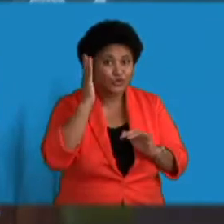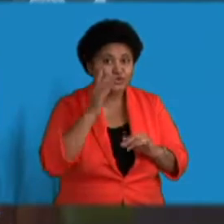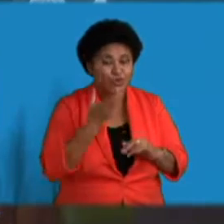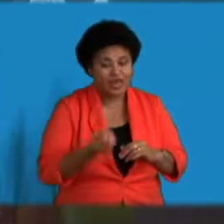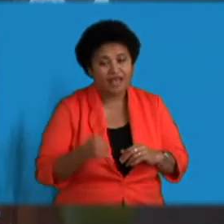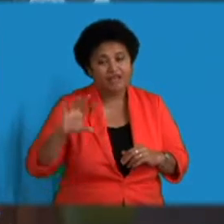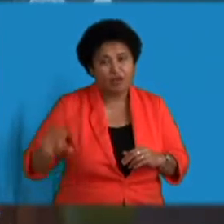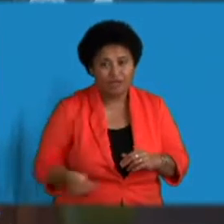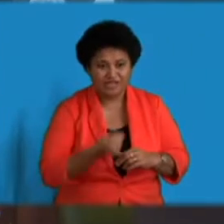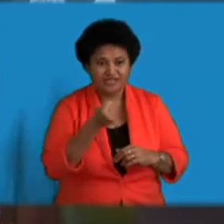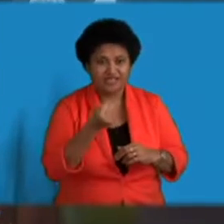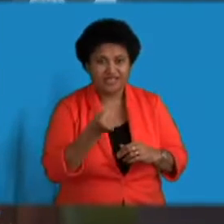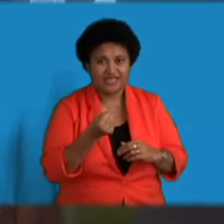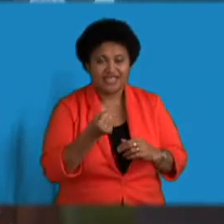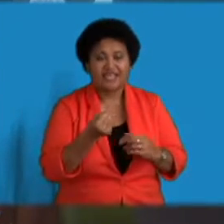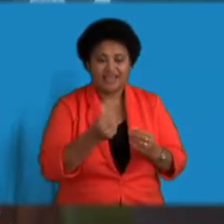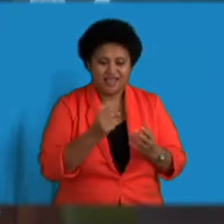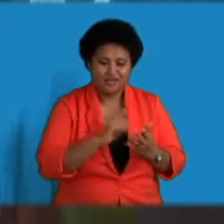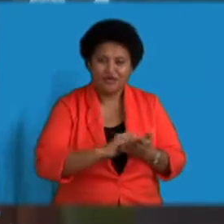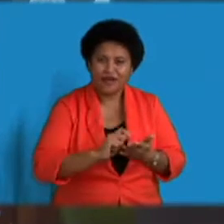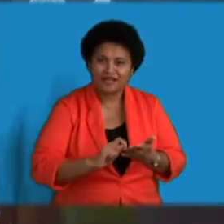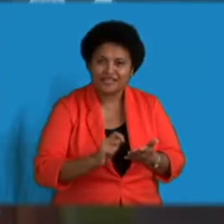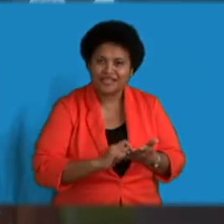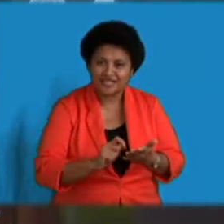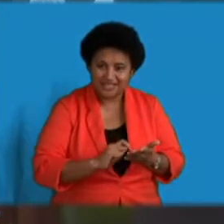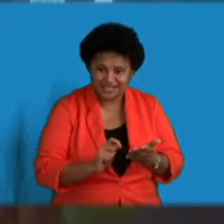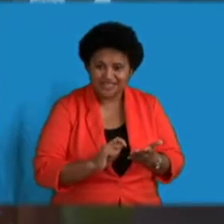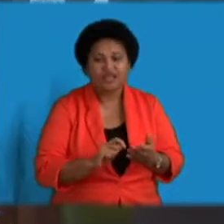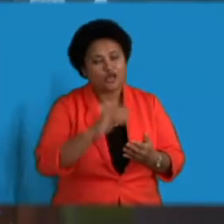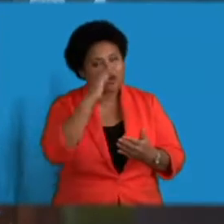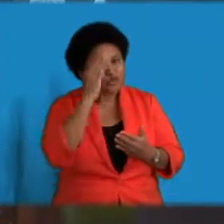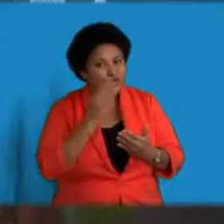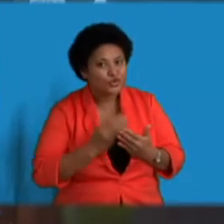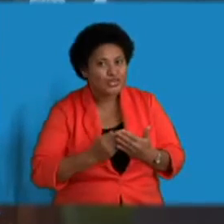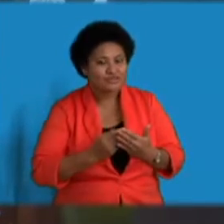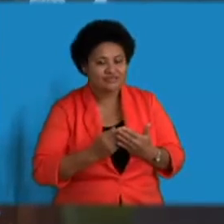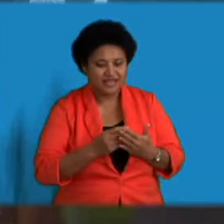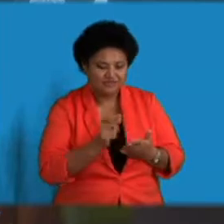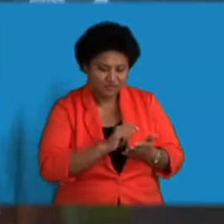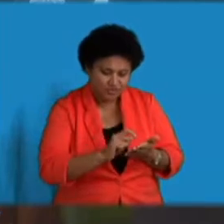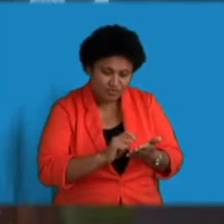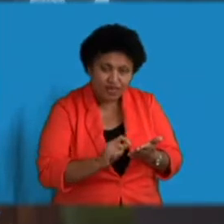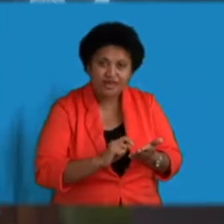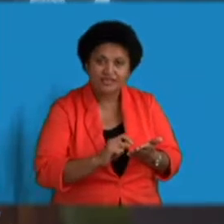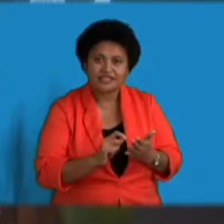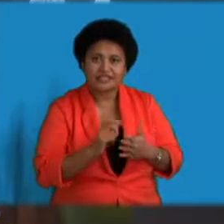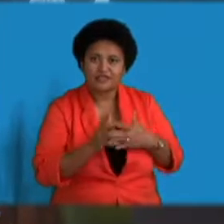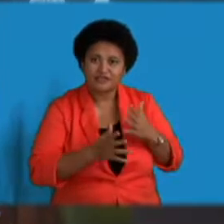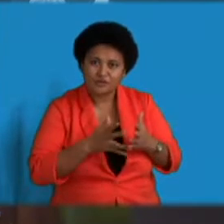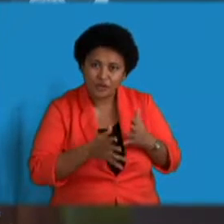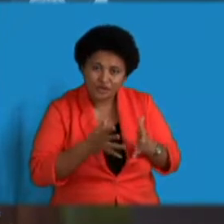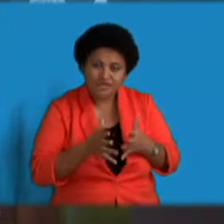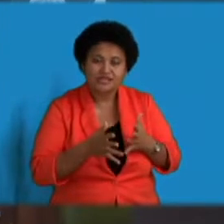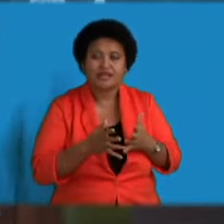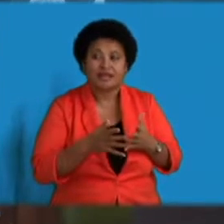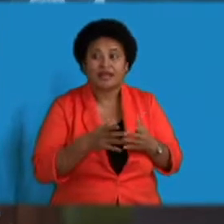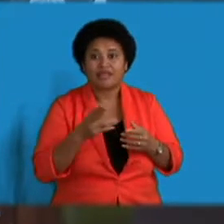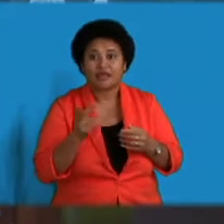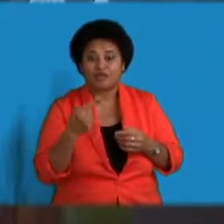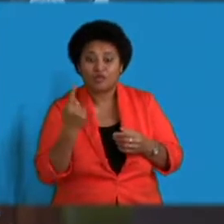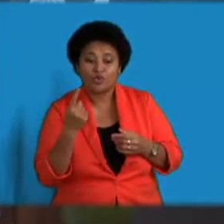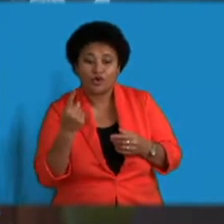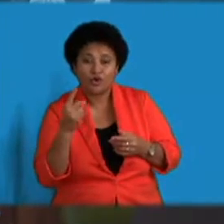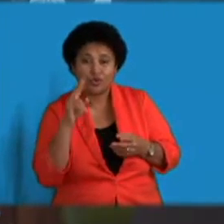every week a student will be required to write a small piece, which will be assessed by the teacher.